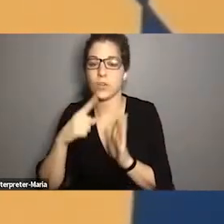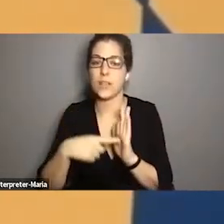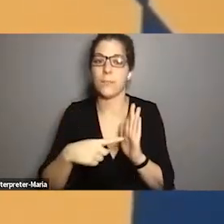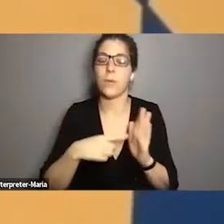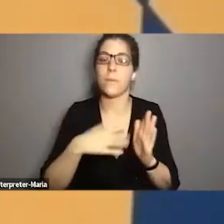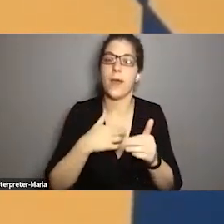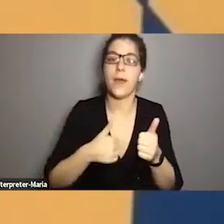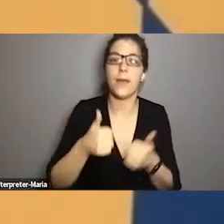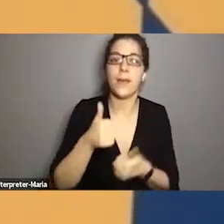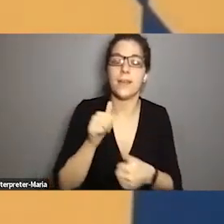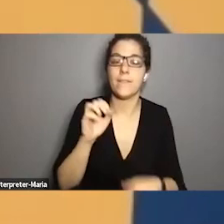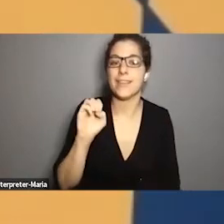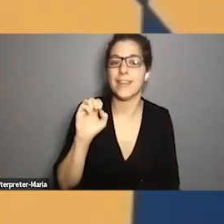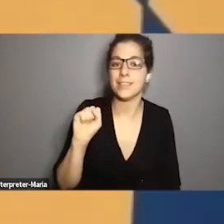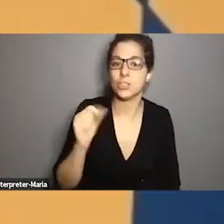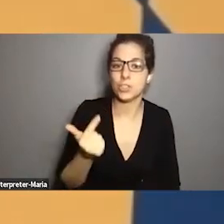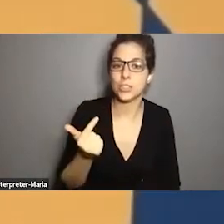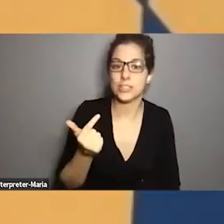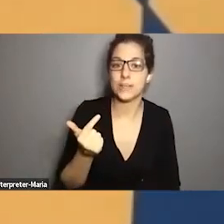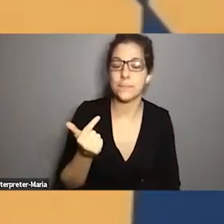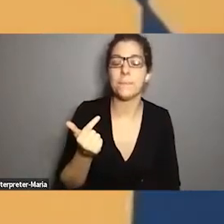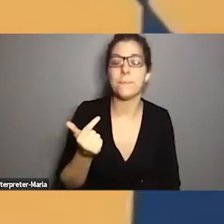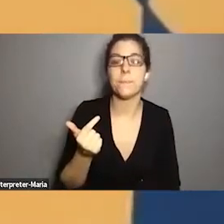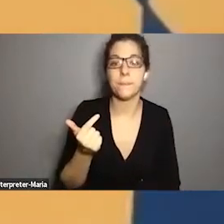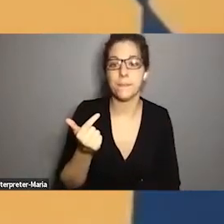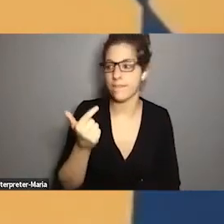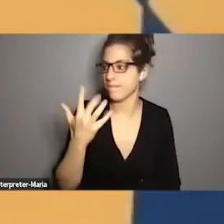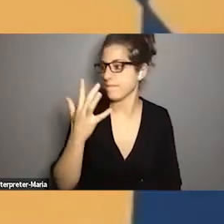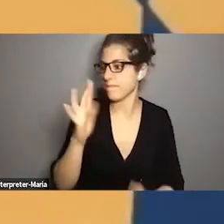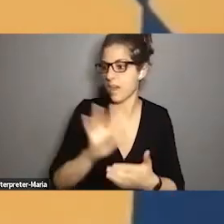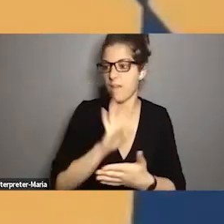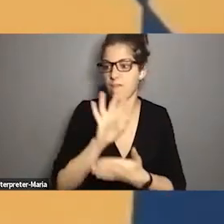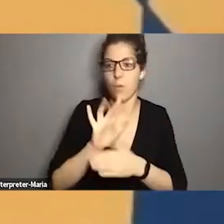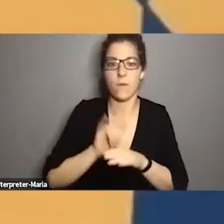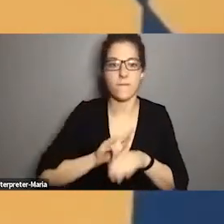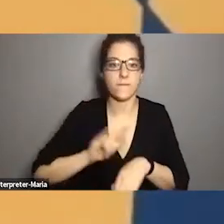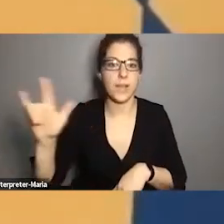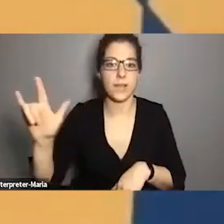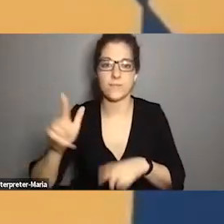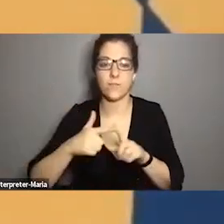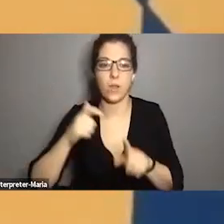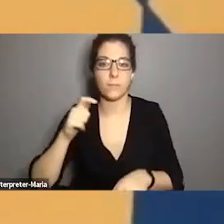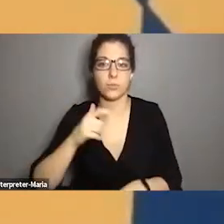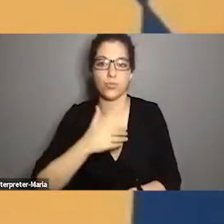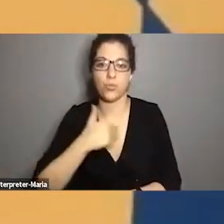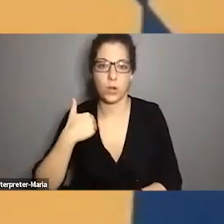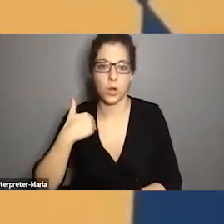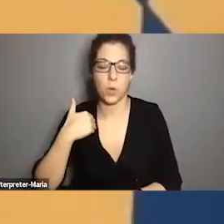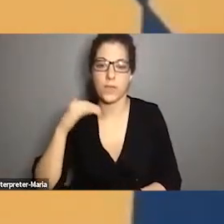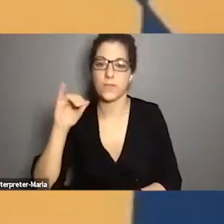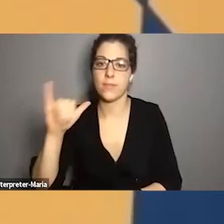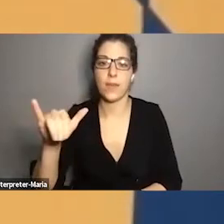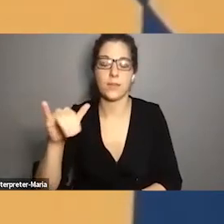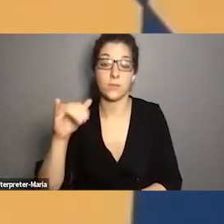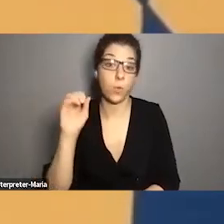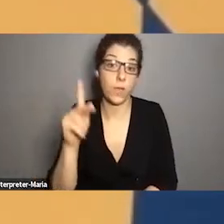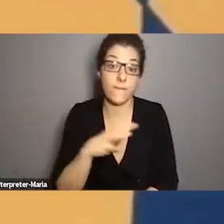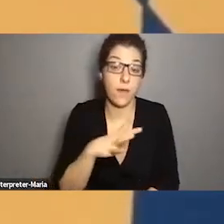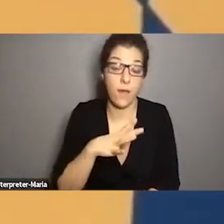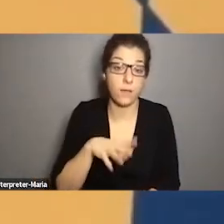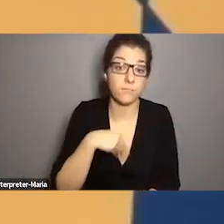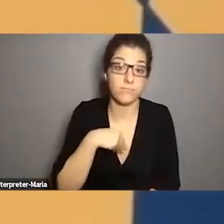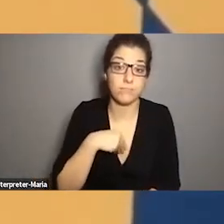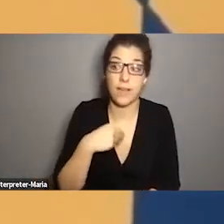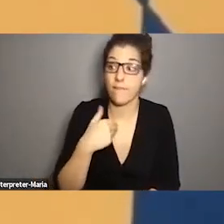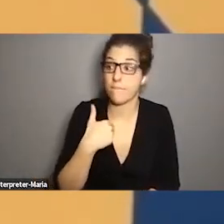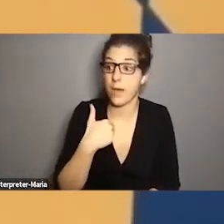my head of ESG is, you know, a 5-hour flight away from Toronto. And that's absolutely okay. I have my